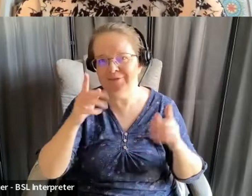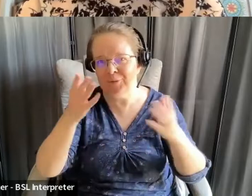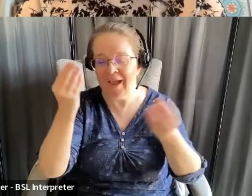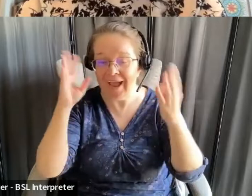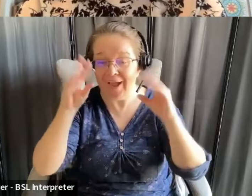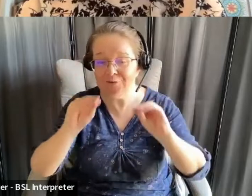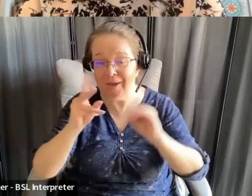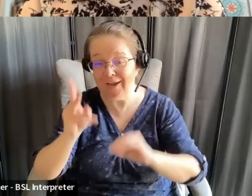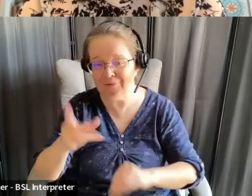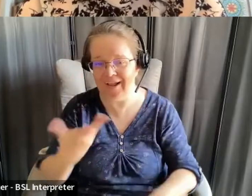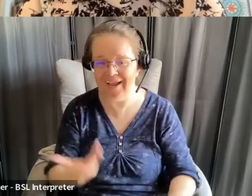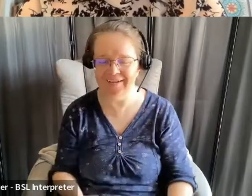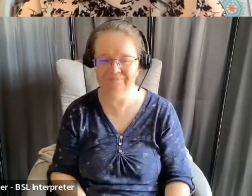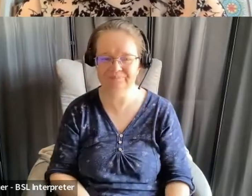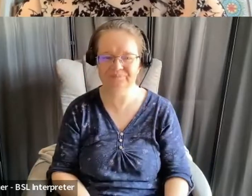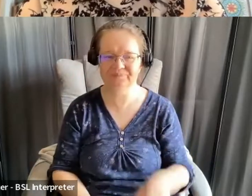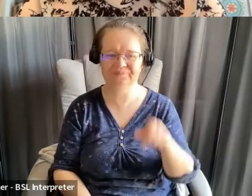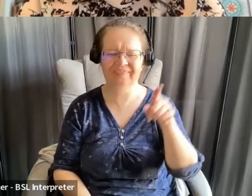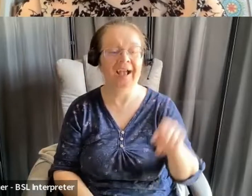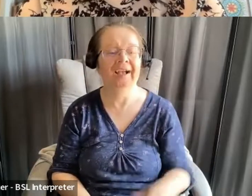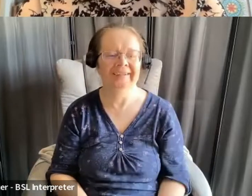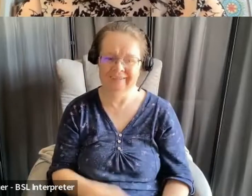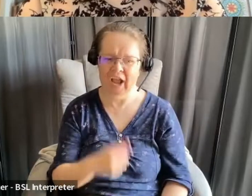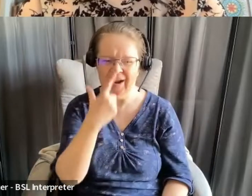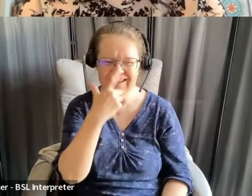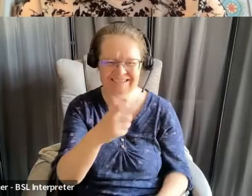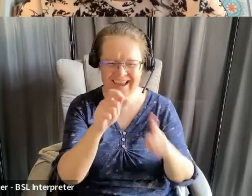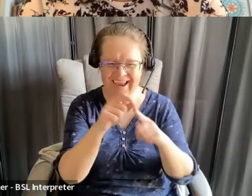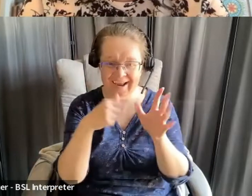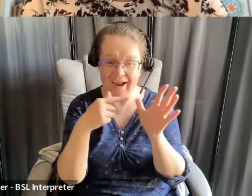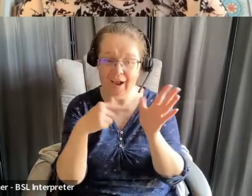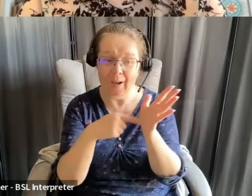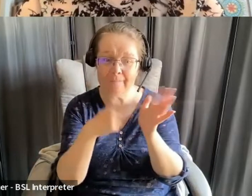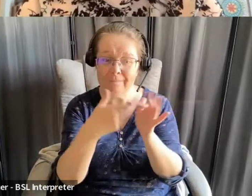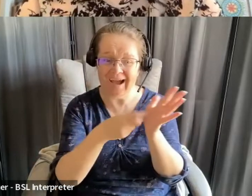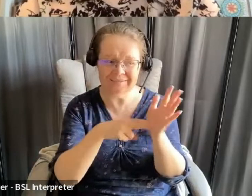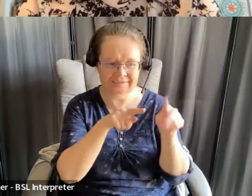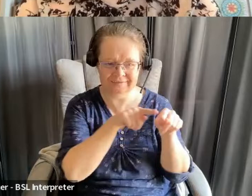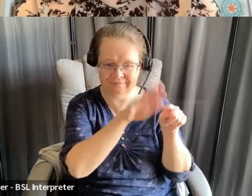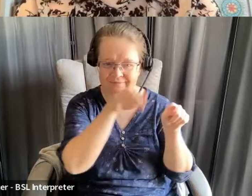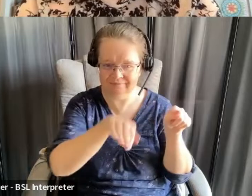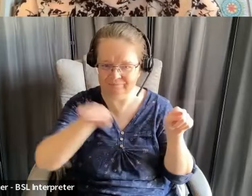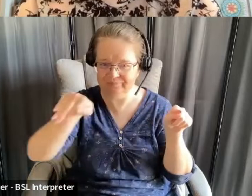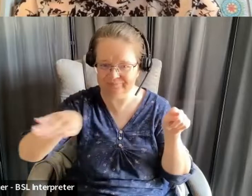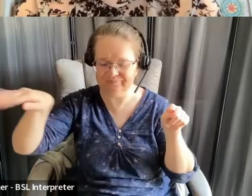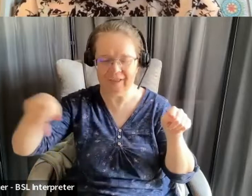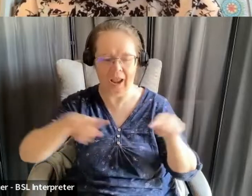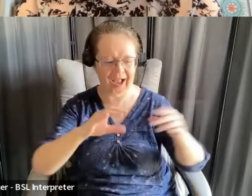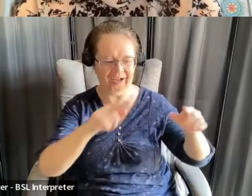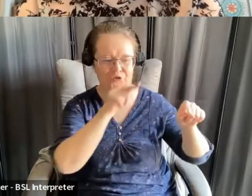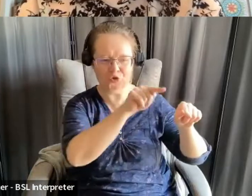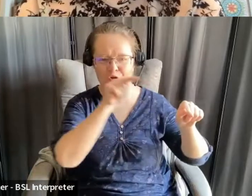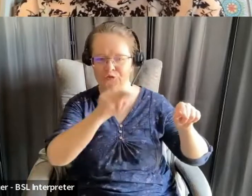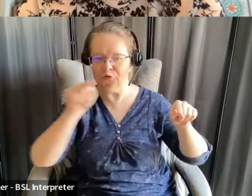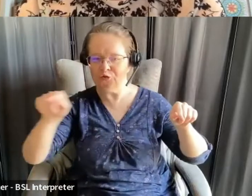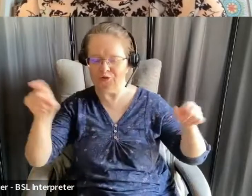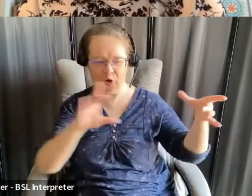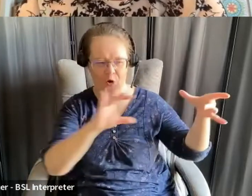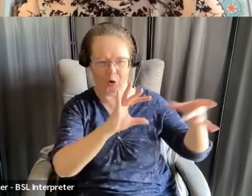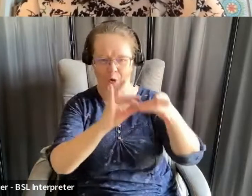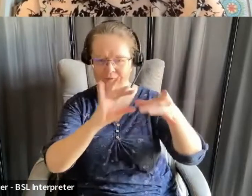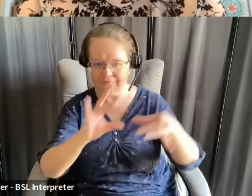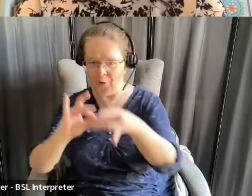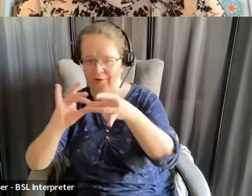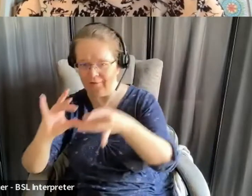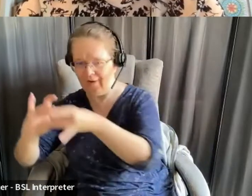you. There's a pattern here, right? Yeah. We love patterns. We love connecting dots. We're just connecting